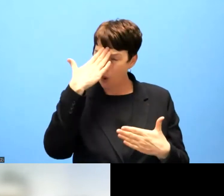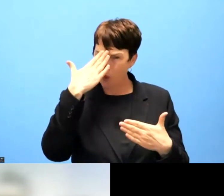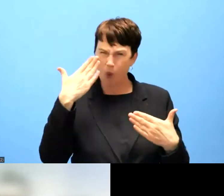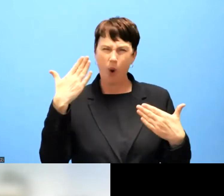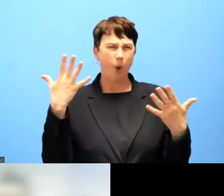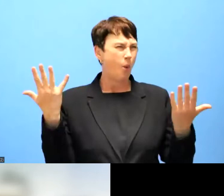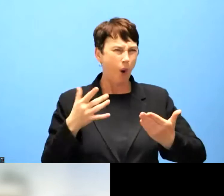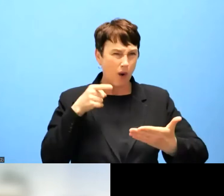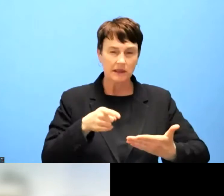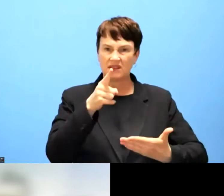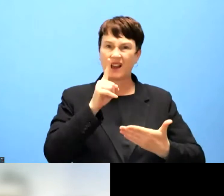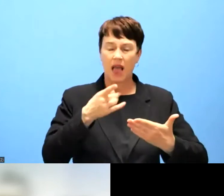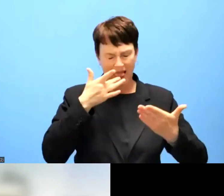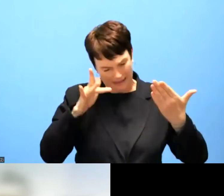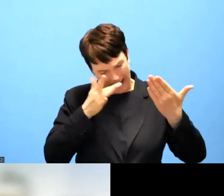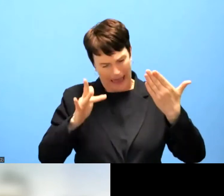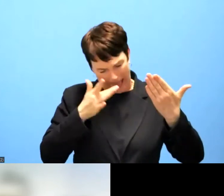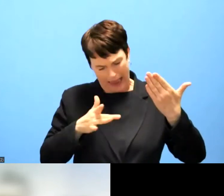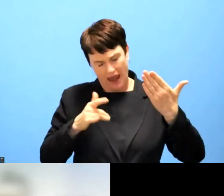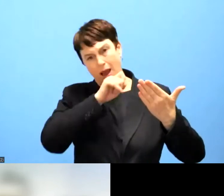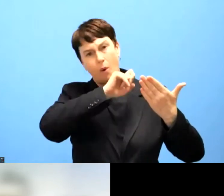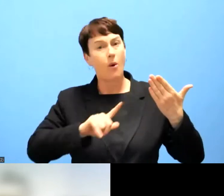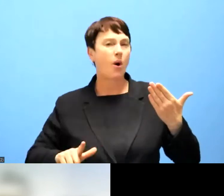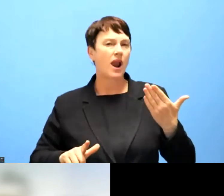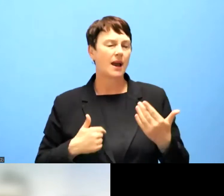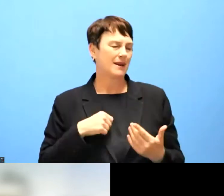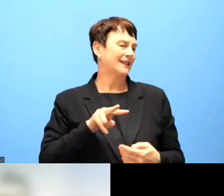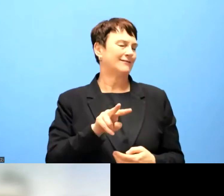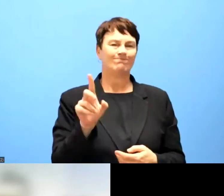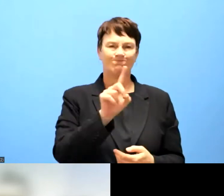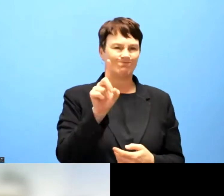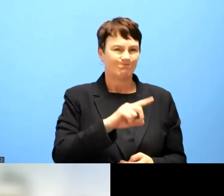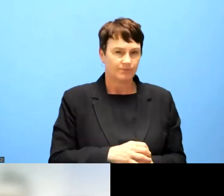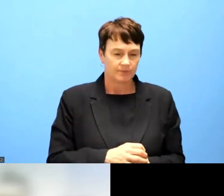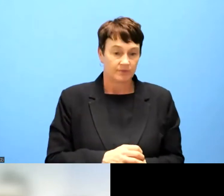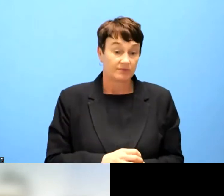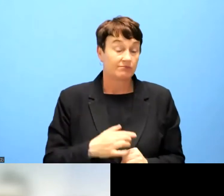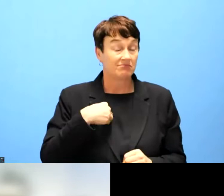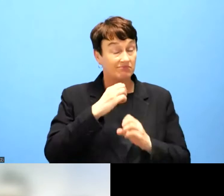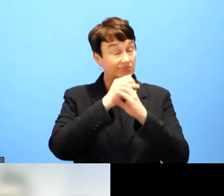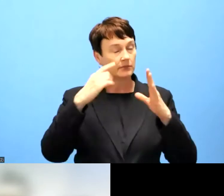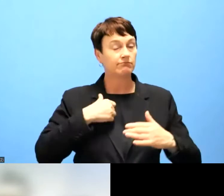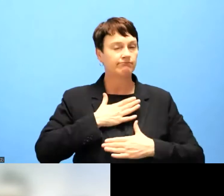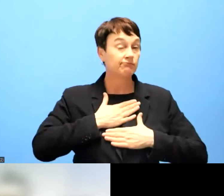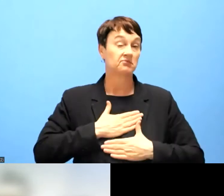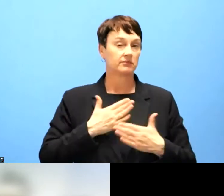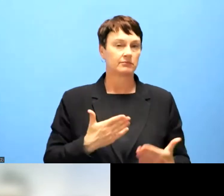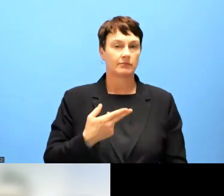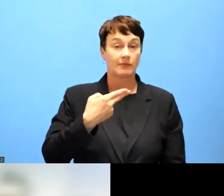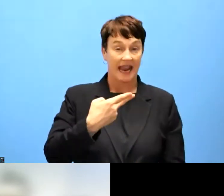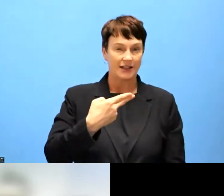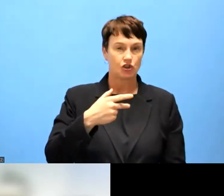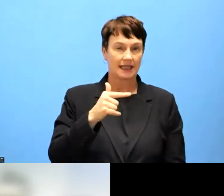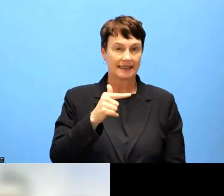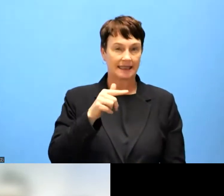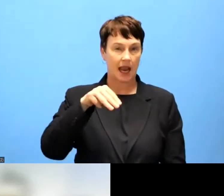I have a personal vision. The personal vision would be an HTML version of the document, which has